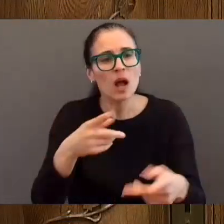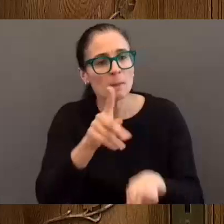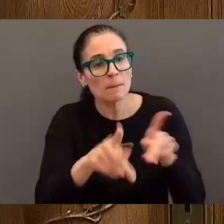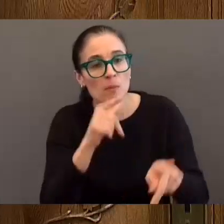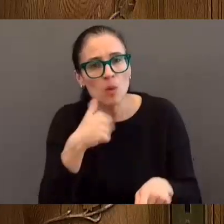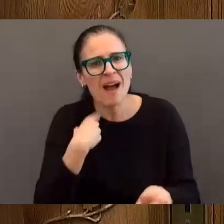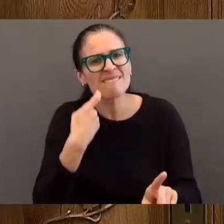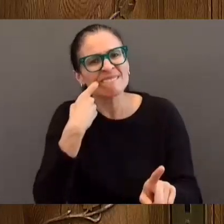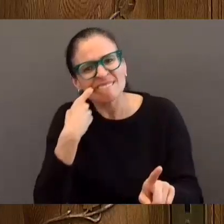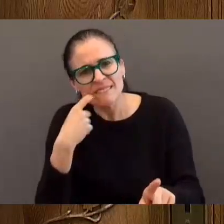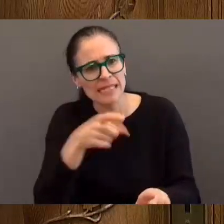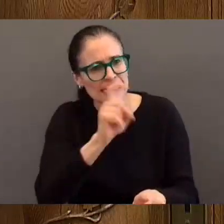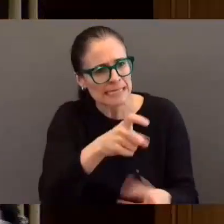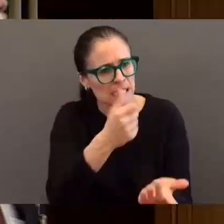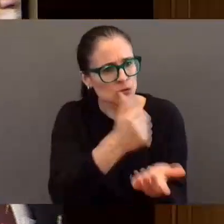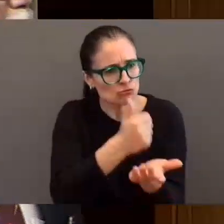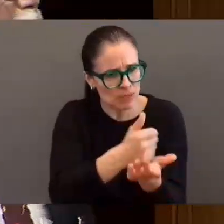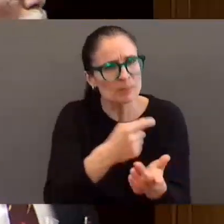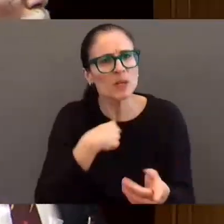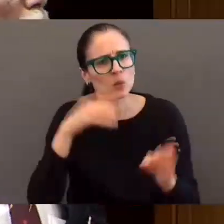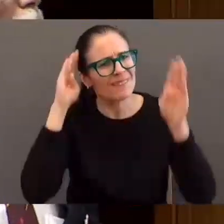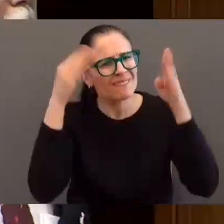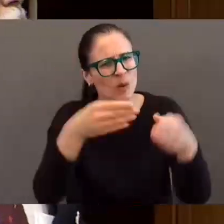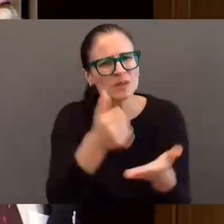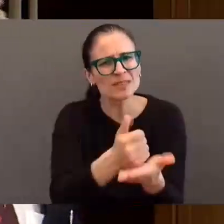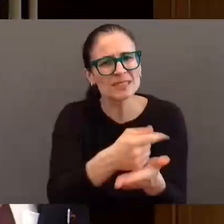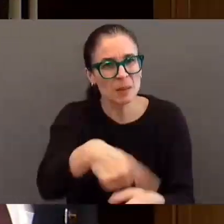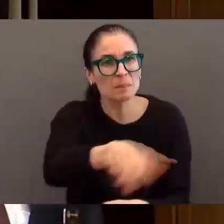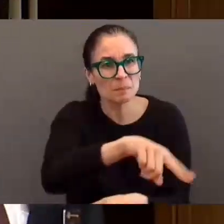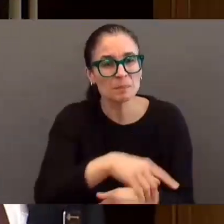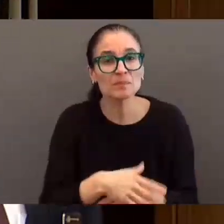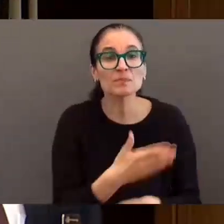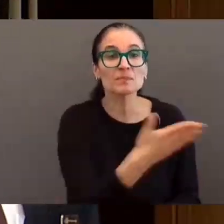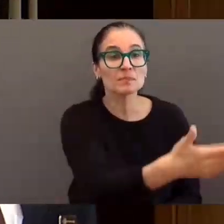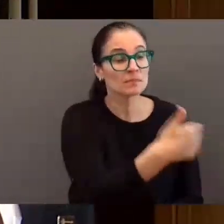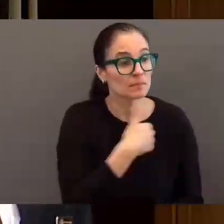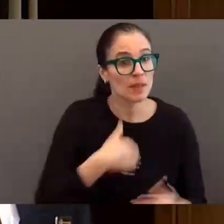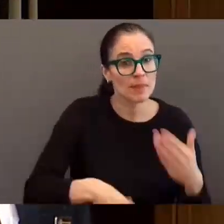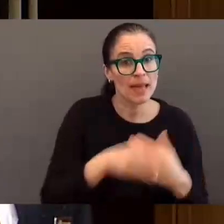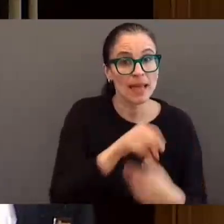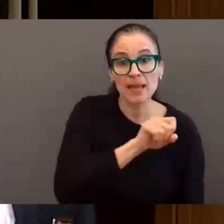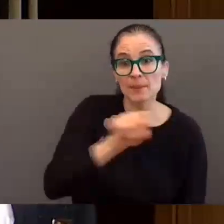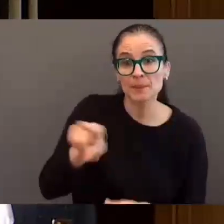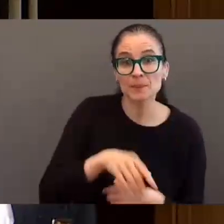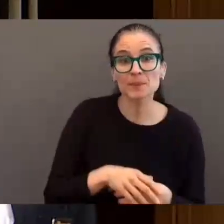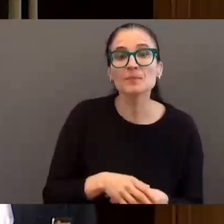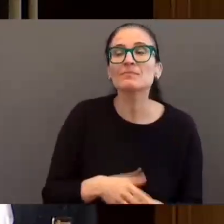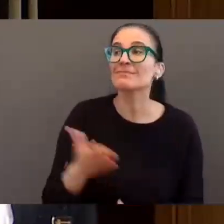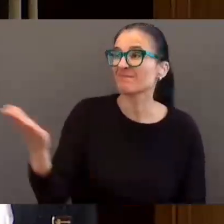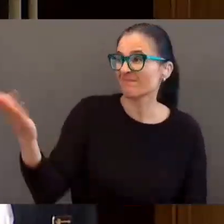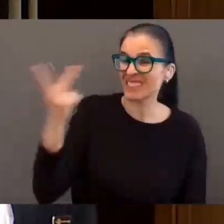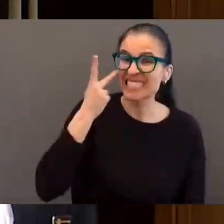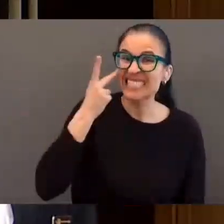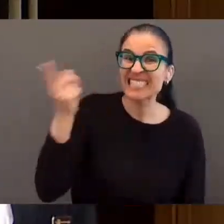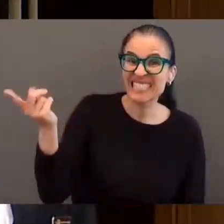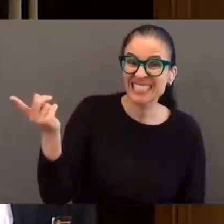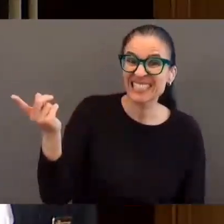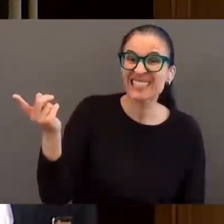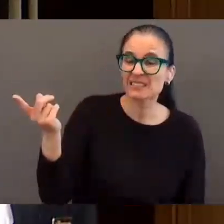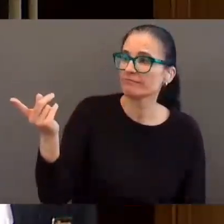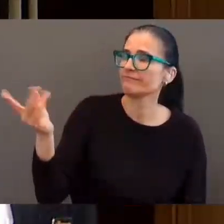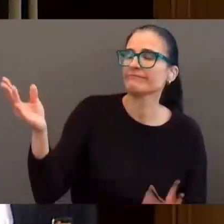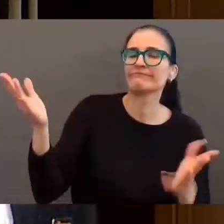Member supplemental. There we have it again, Mr. Speaker, a prime example of a member of this government conflating